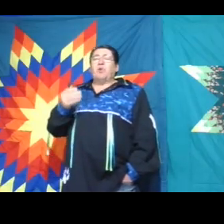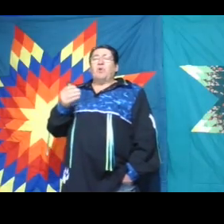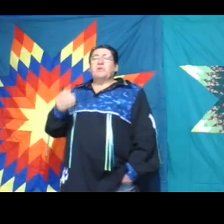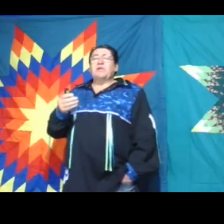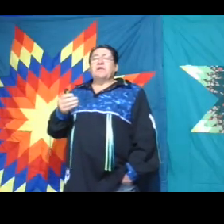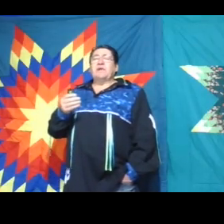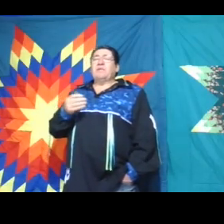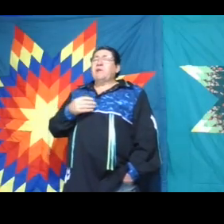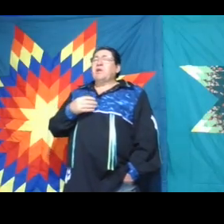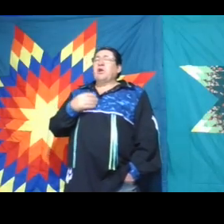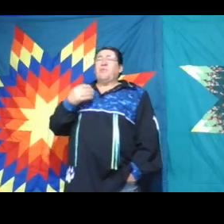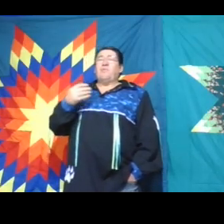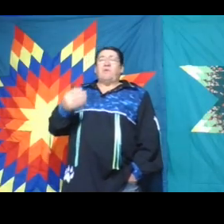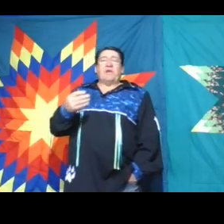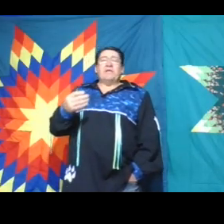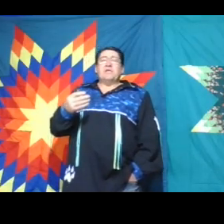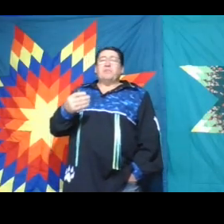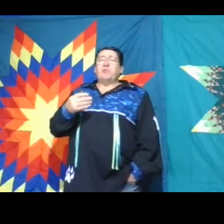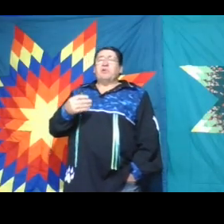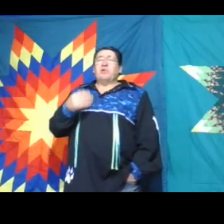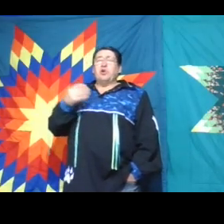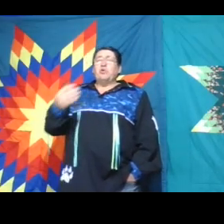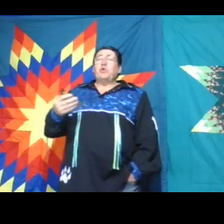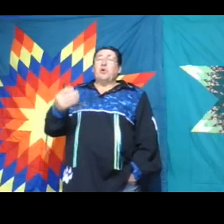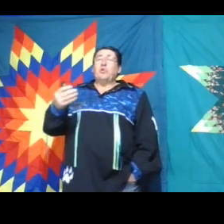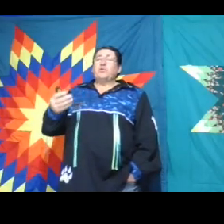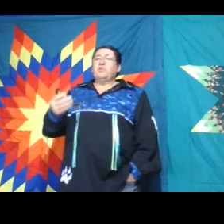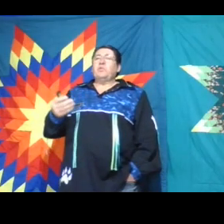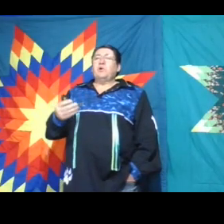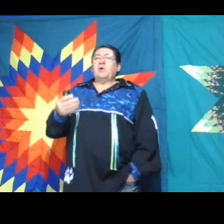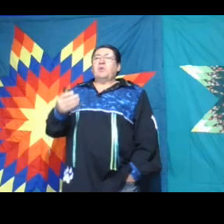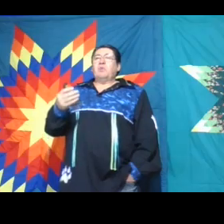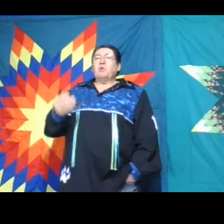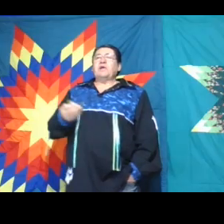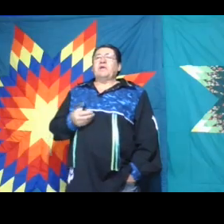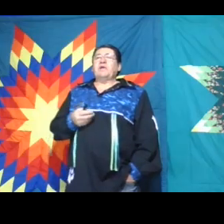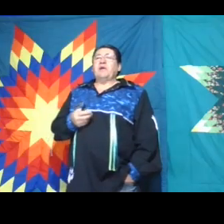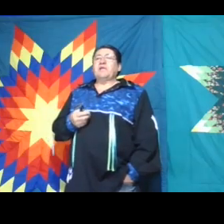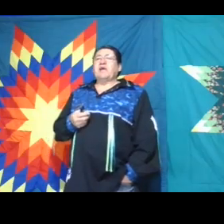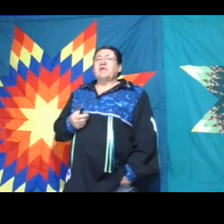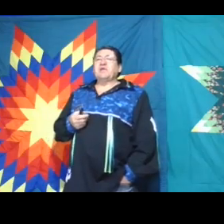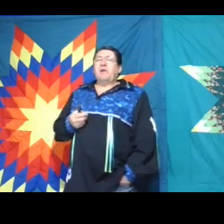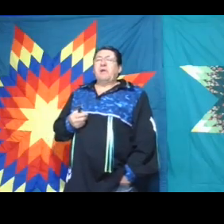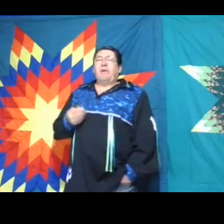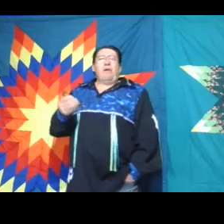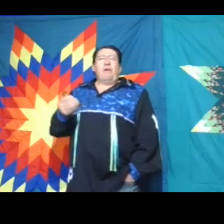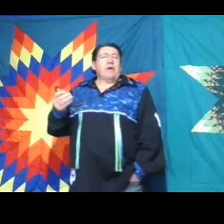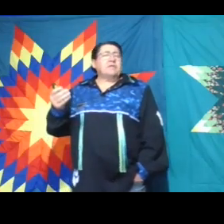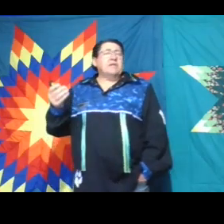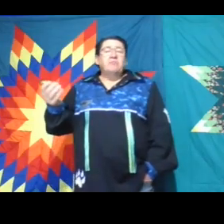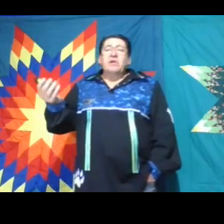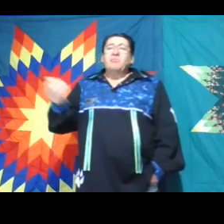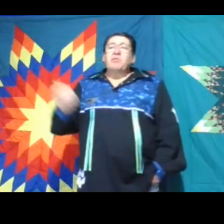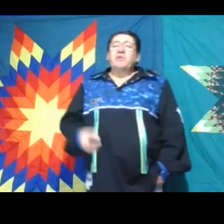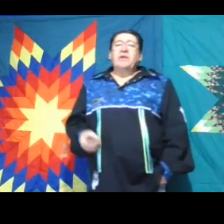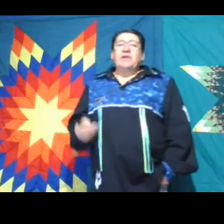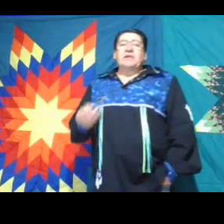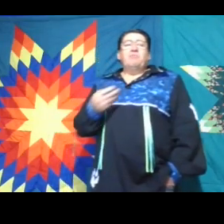funding process even for Indigenous people to go to post-secondary education.